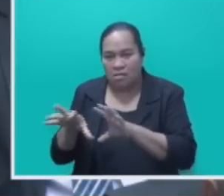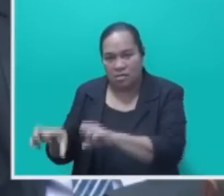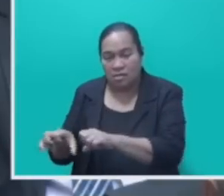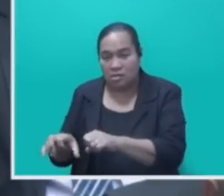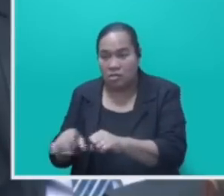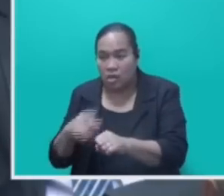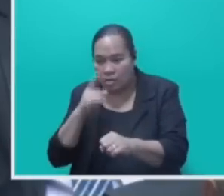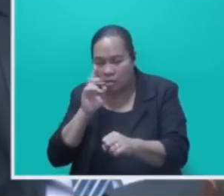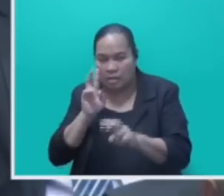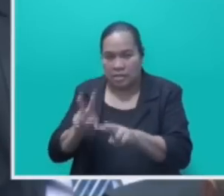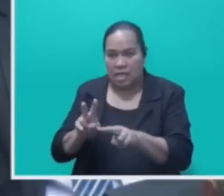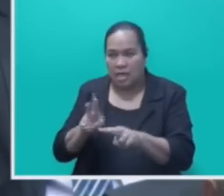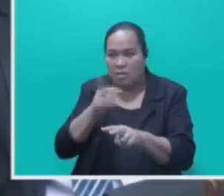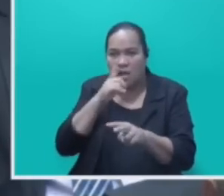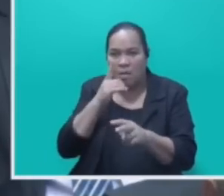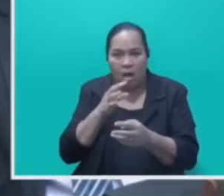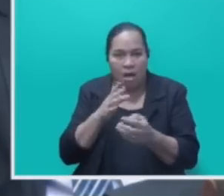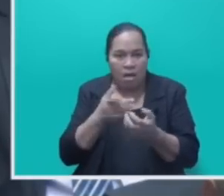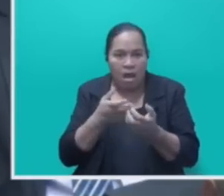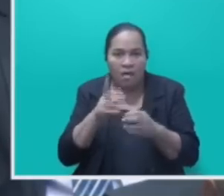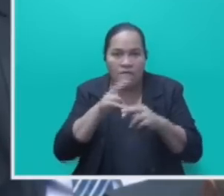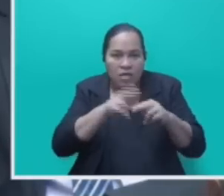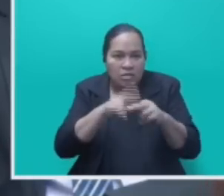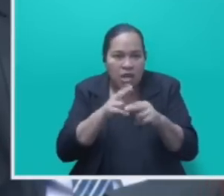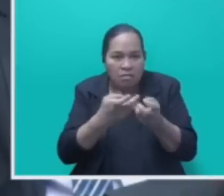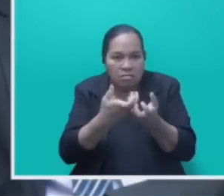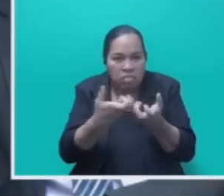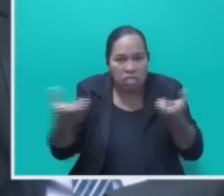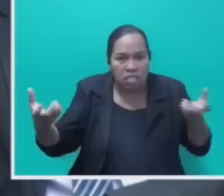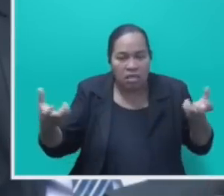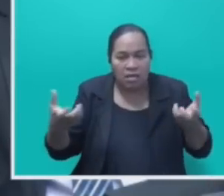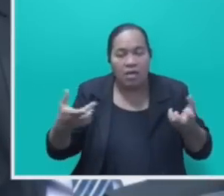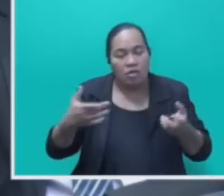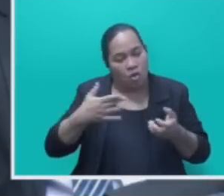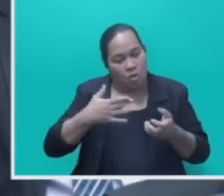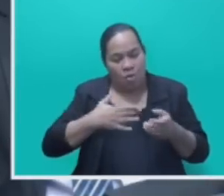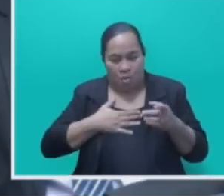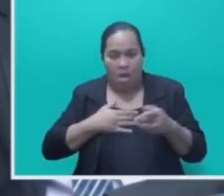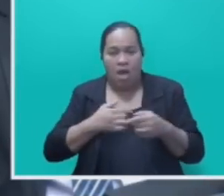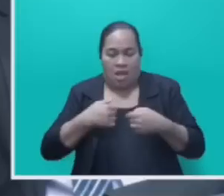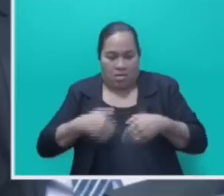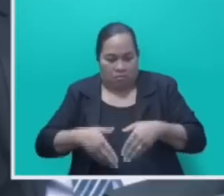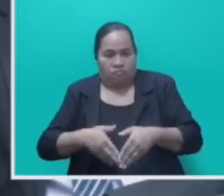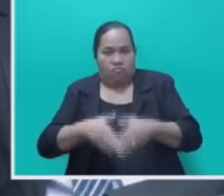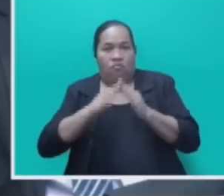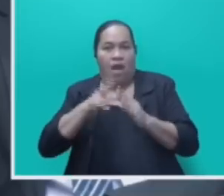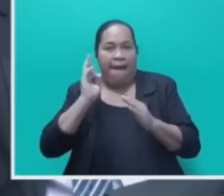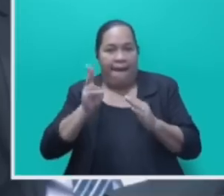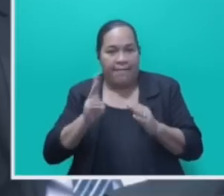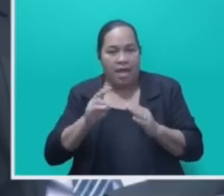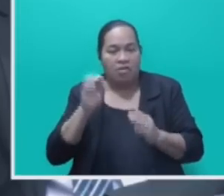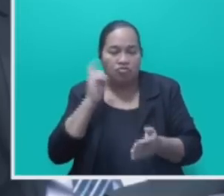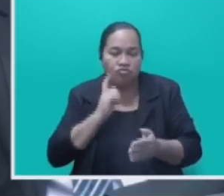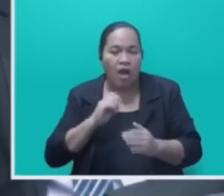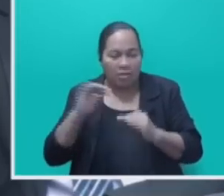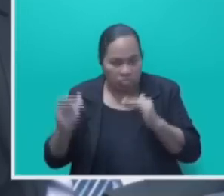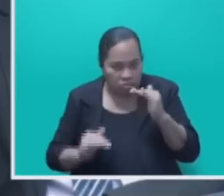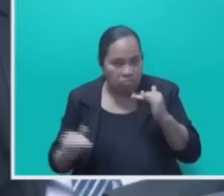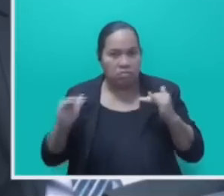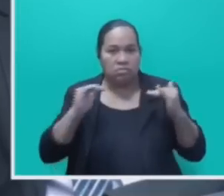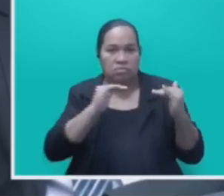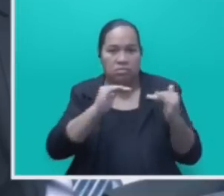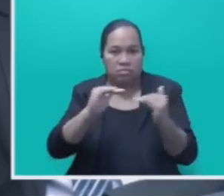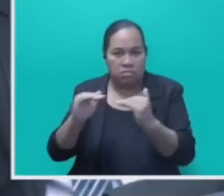in provincialism, and began the task of reforming our society from the ground up.